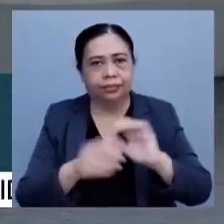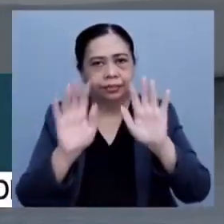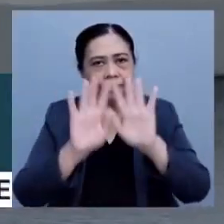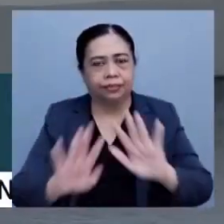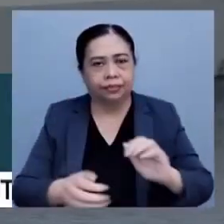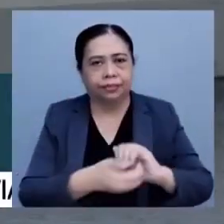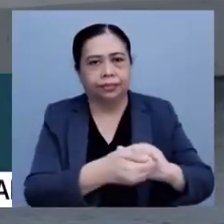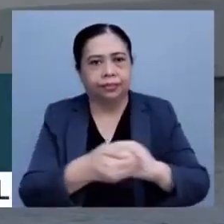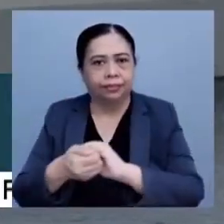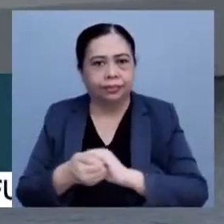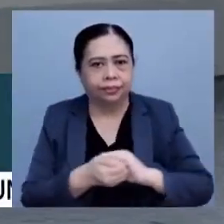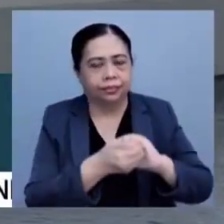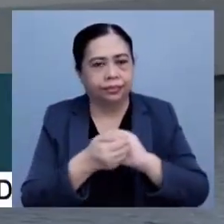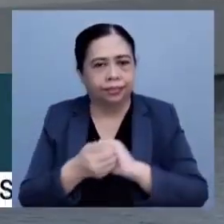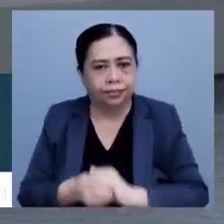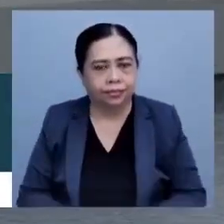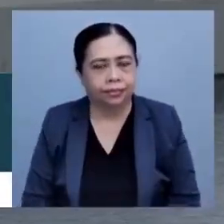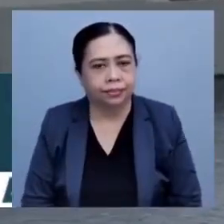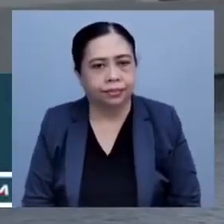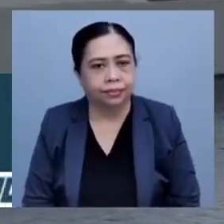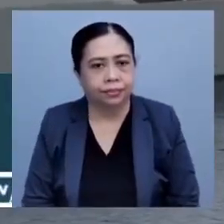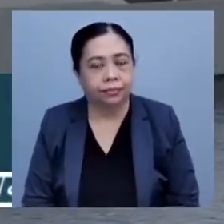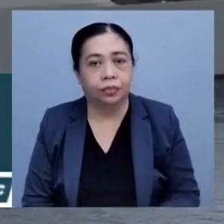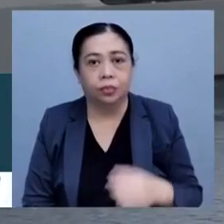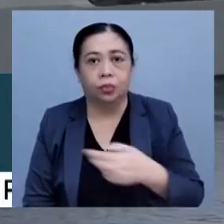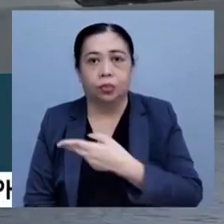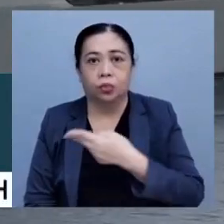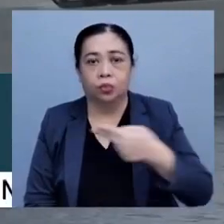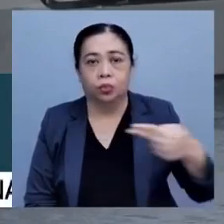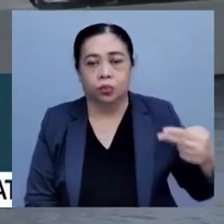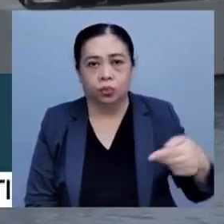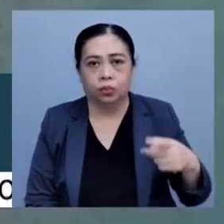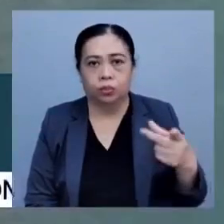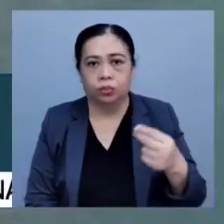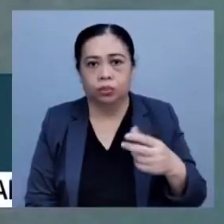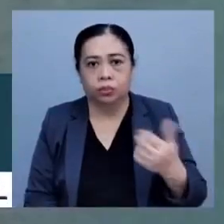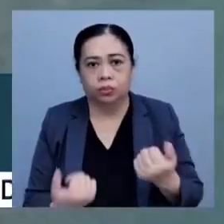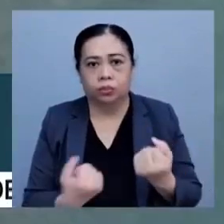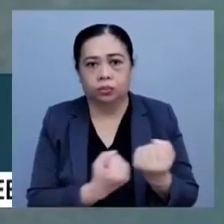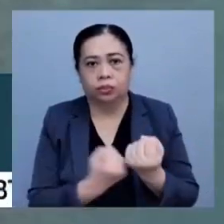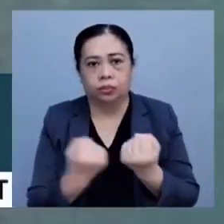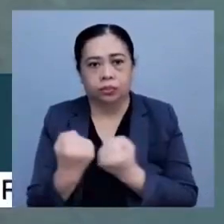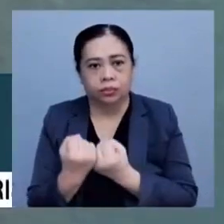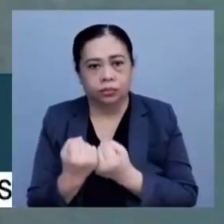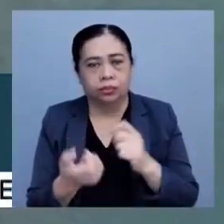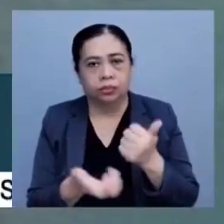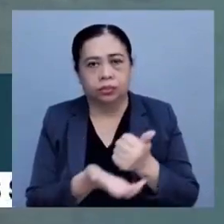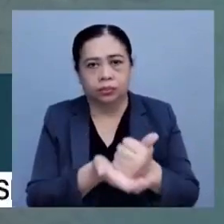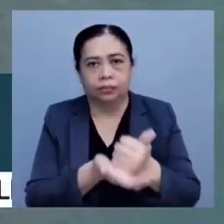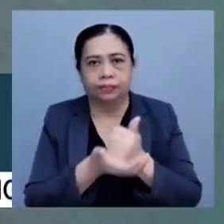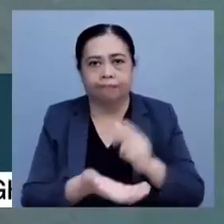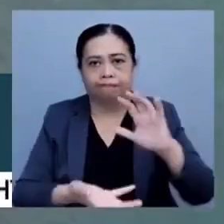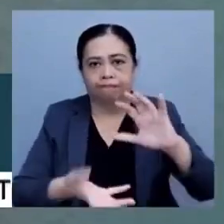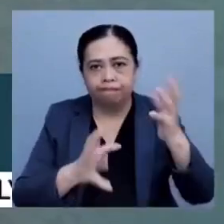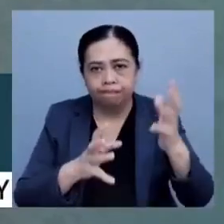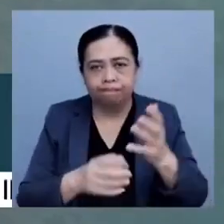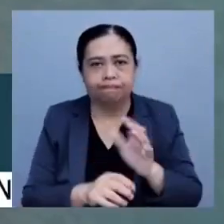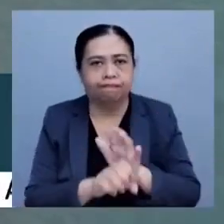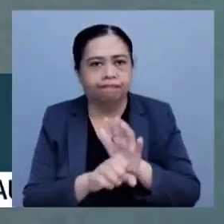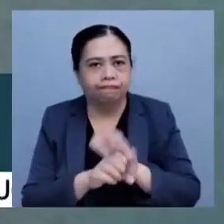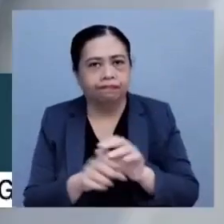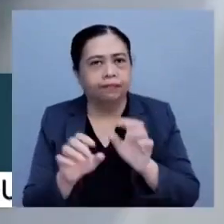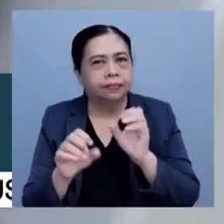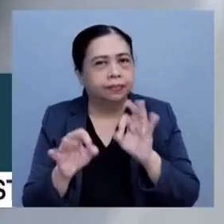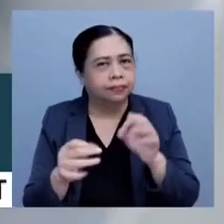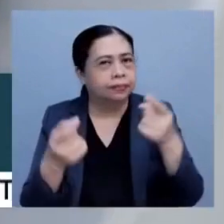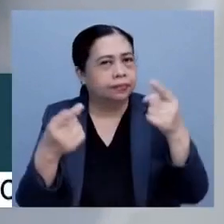September 23rd. Hosted by Indonesia, the exercises were focused on coordinated disaster response in a region vulnerable to tsunamis